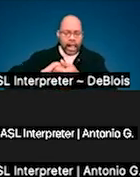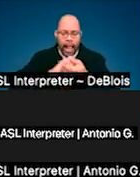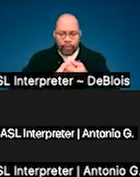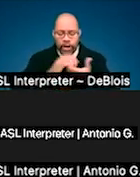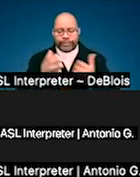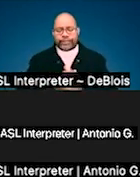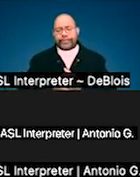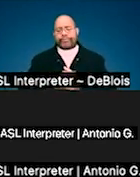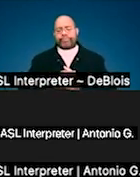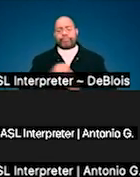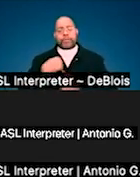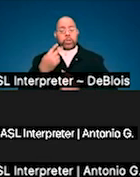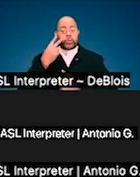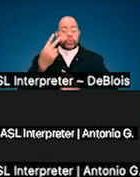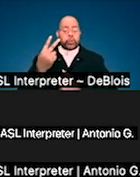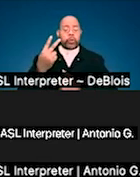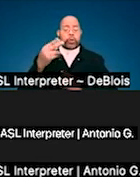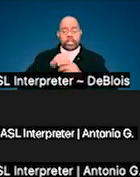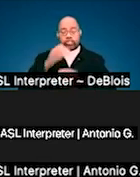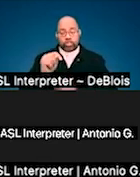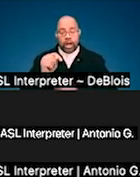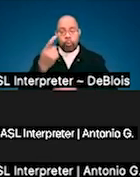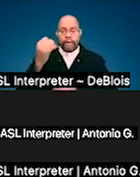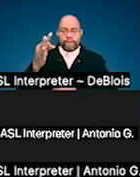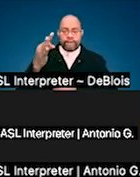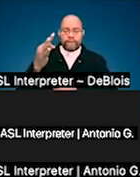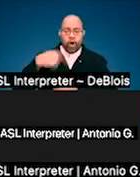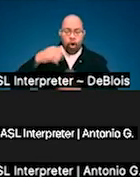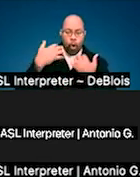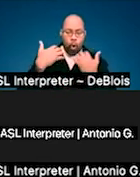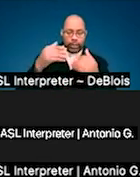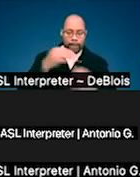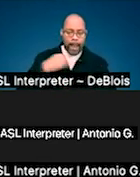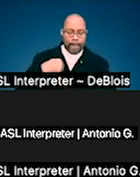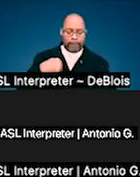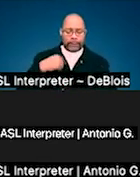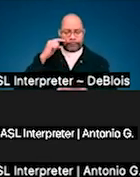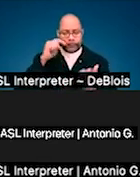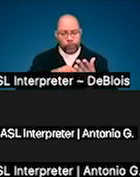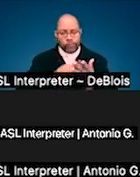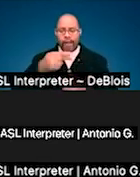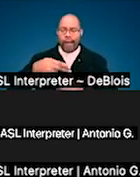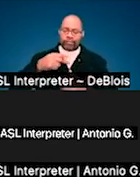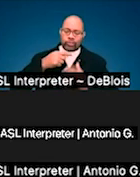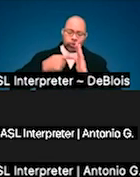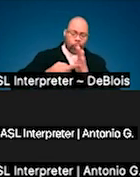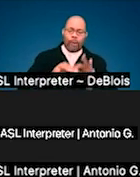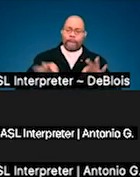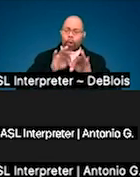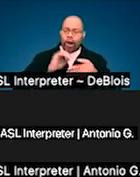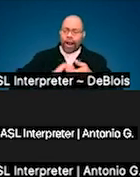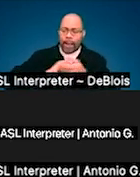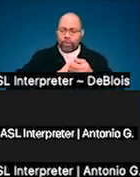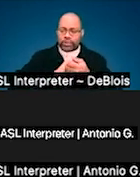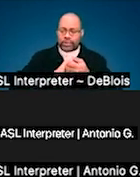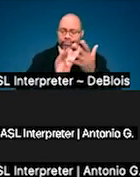collaboration. I saw in the chat, one of our audience members noted, this really highlights the importance of collaboration